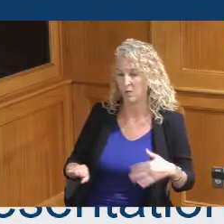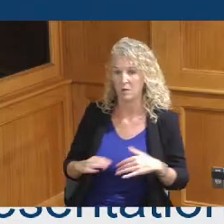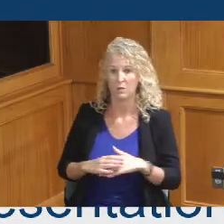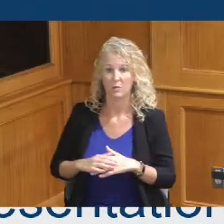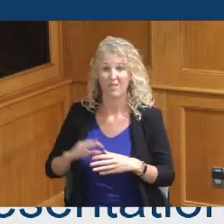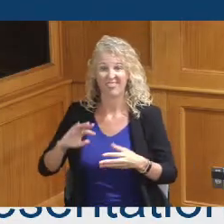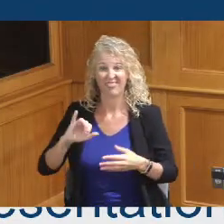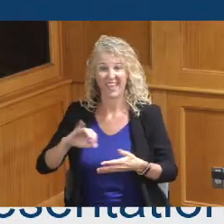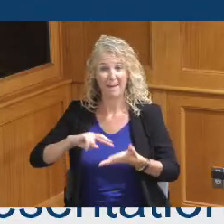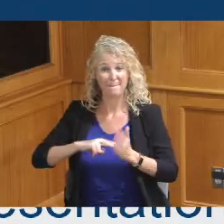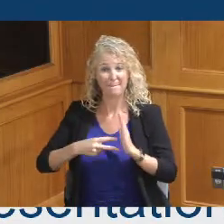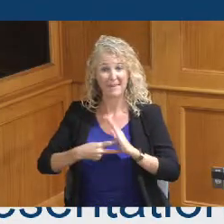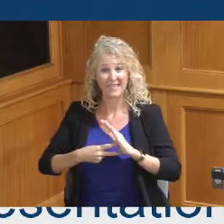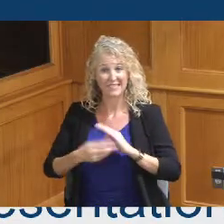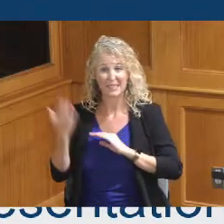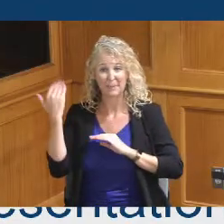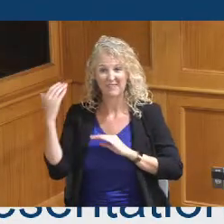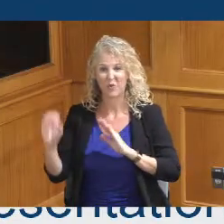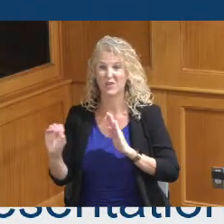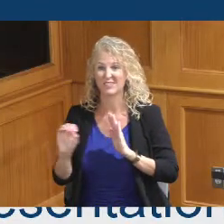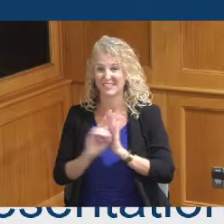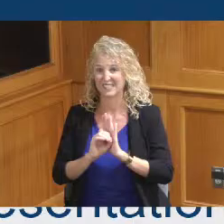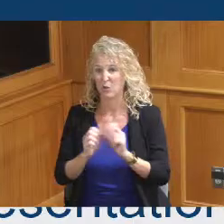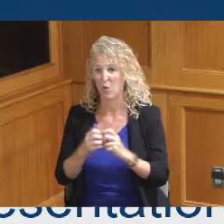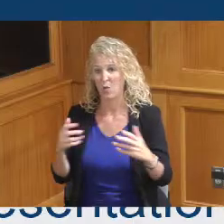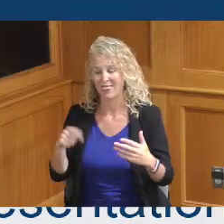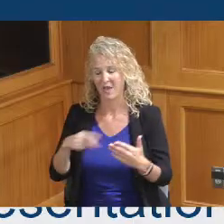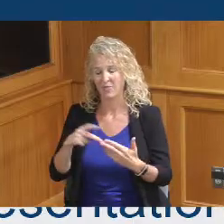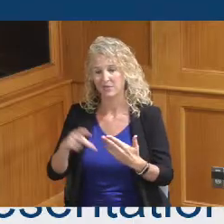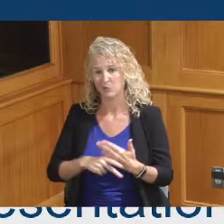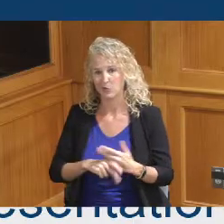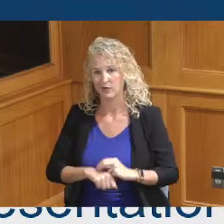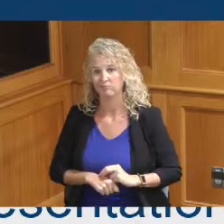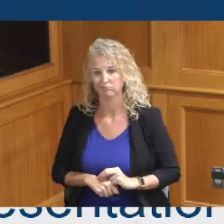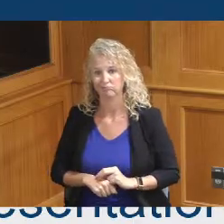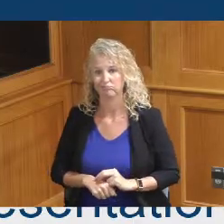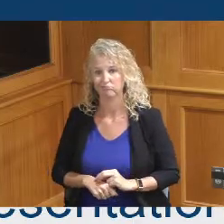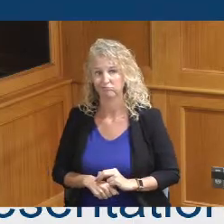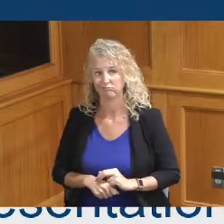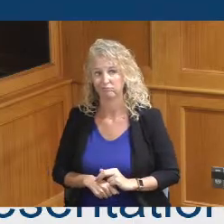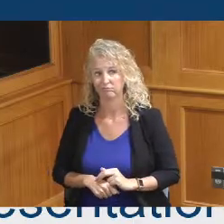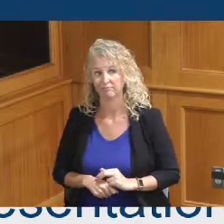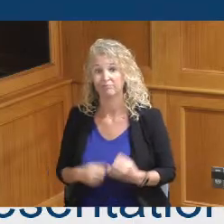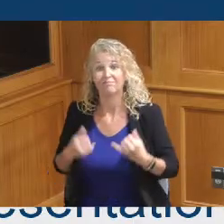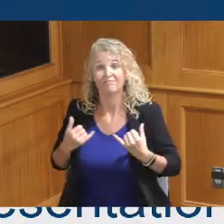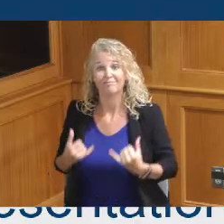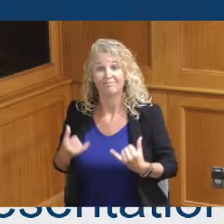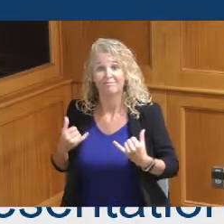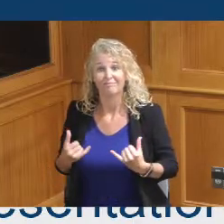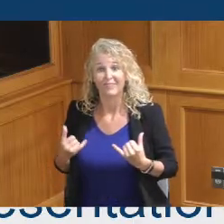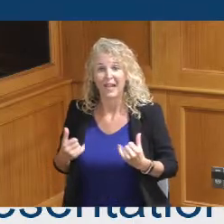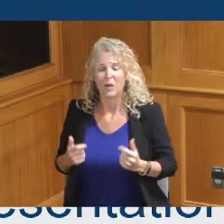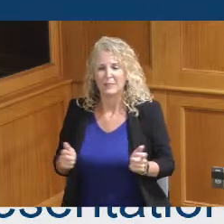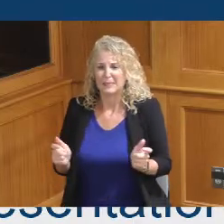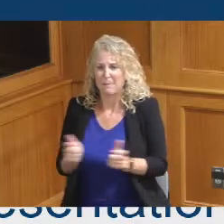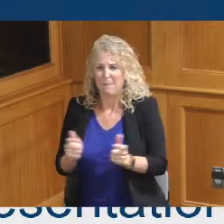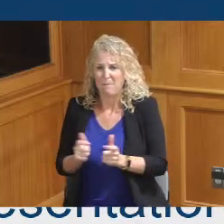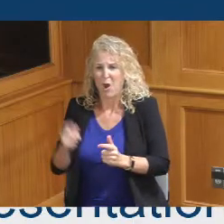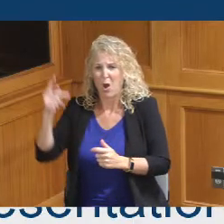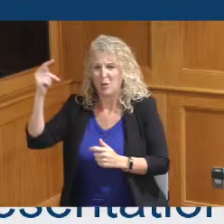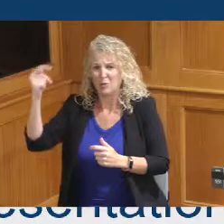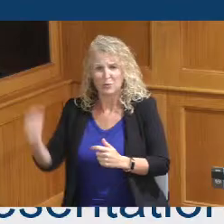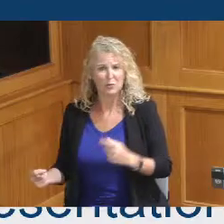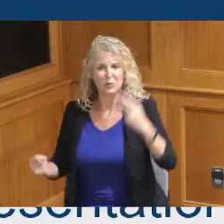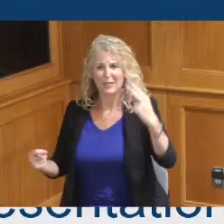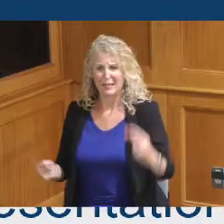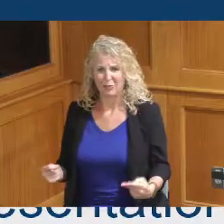Those numbers would likely be zero without this program. And this is, again, currently at the small scale of what we're able to do